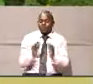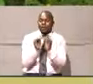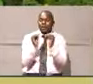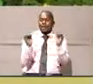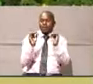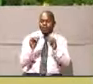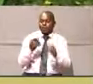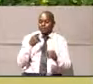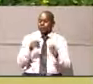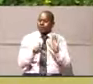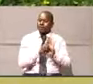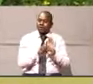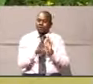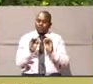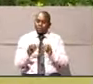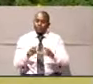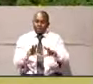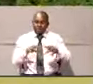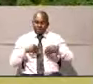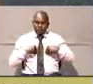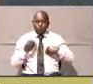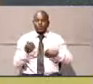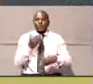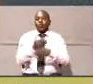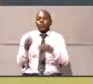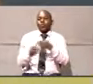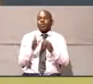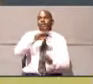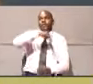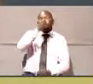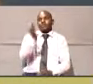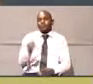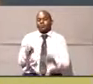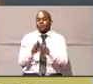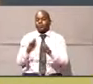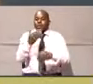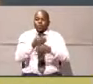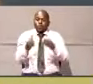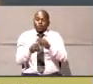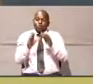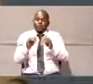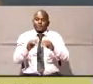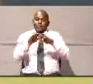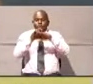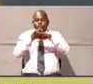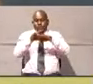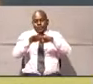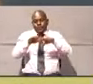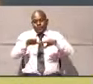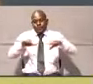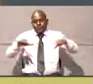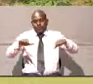is mentioned in the law that can be allowed. You can't build in all hills. Or if you build a hill, you must cut it to the level that you get conforms